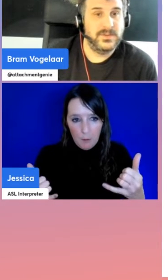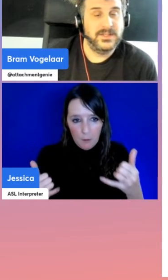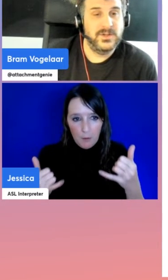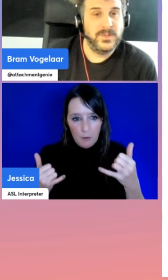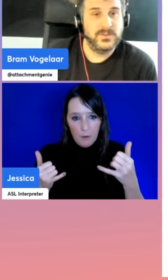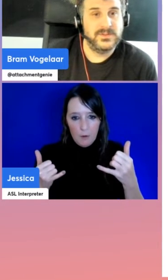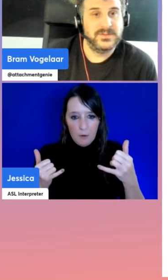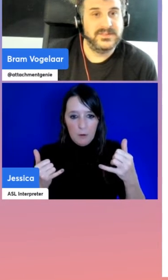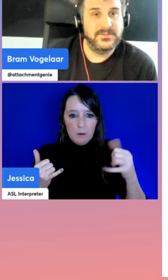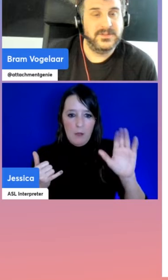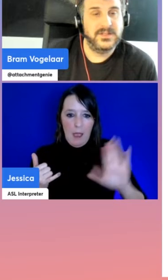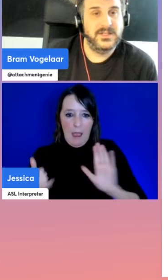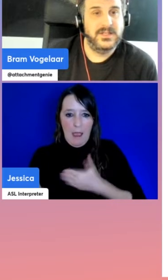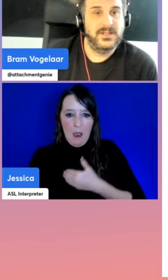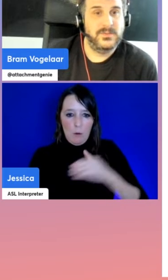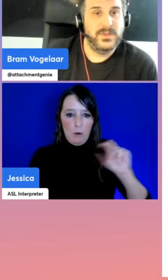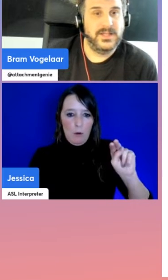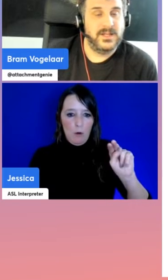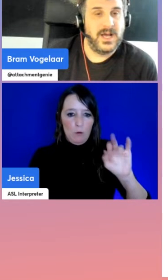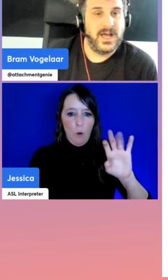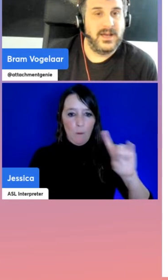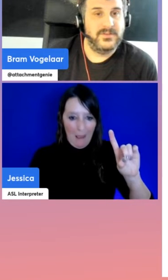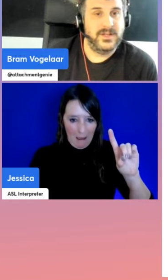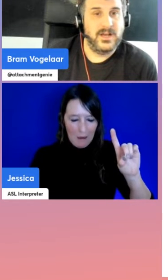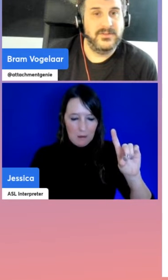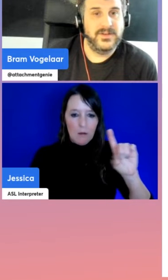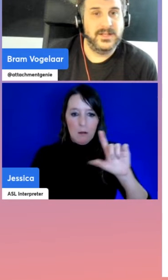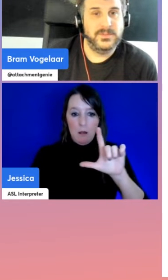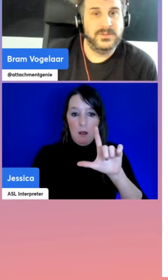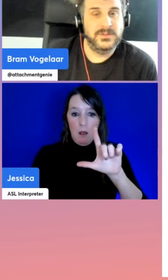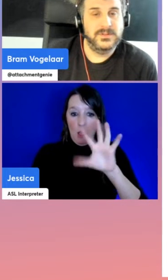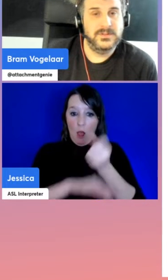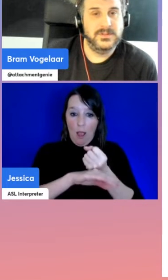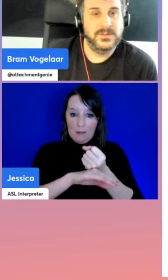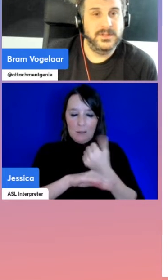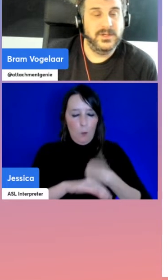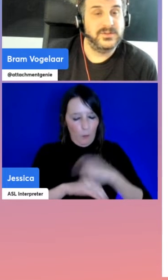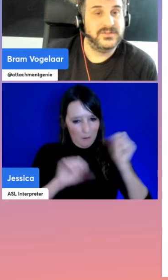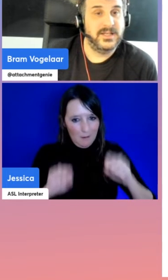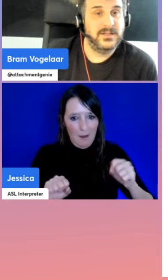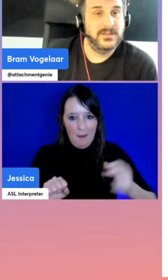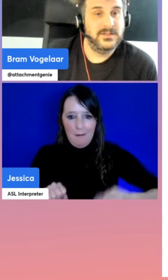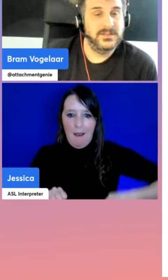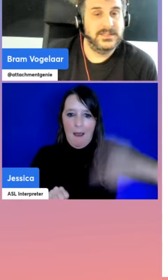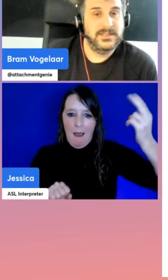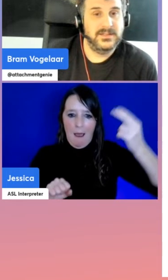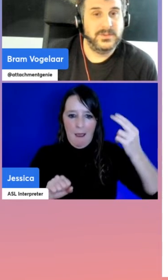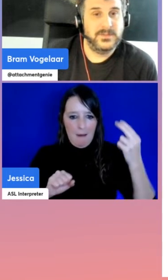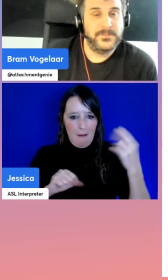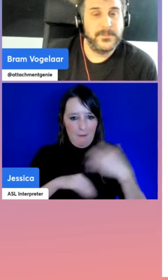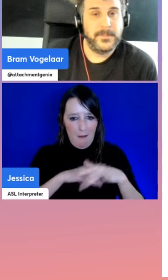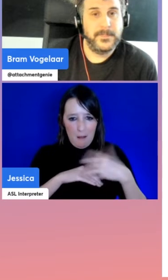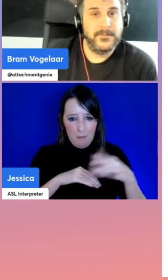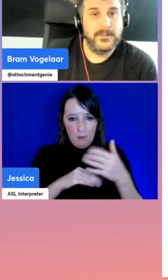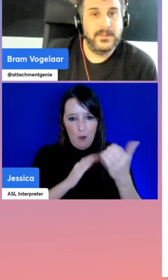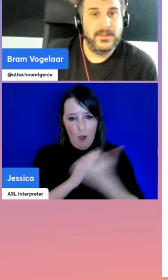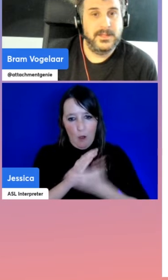locks in Nomad 1.7, we can now have a high available autoscaler as